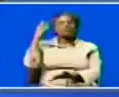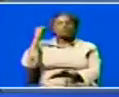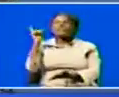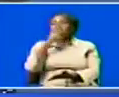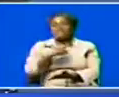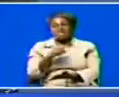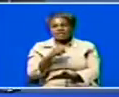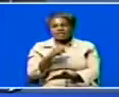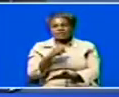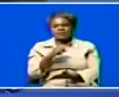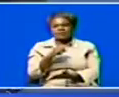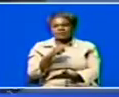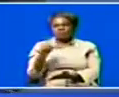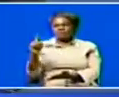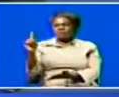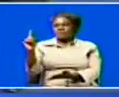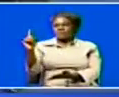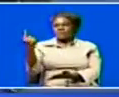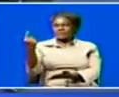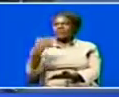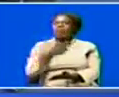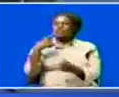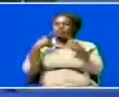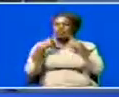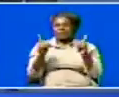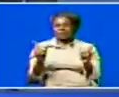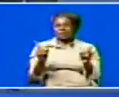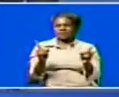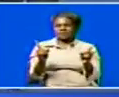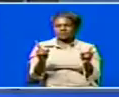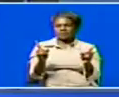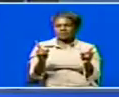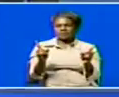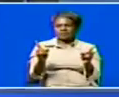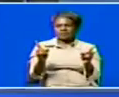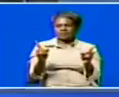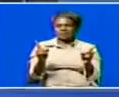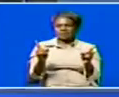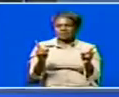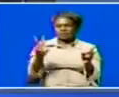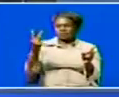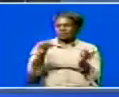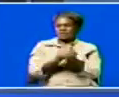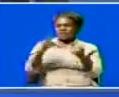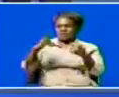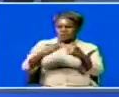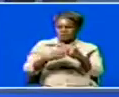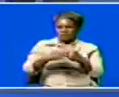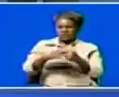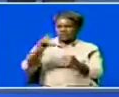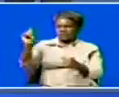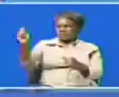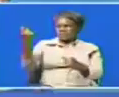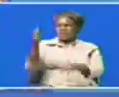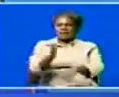before. So first, I want to declare categorically, and I'm calling it, 2018 is a year for Kenyan music. There's no question about that.